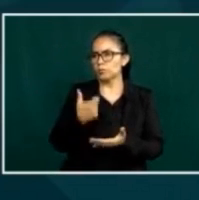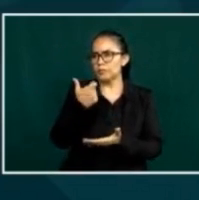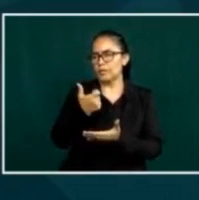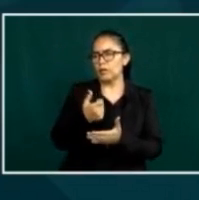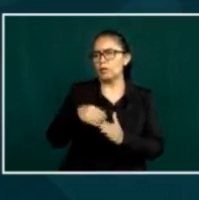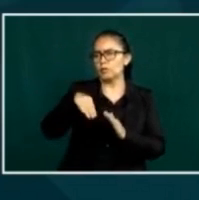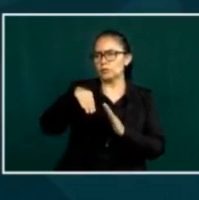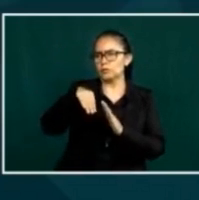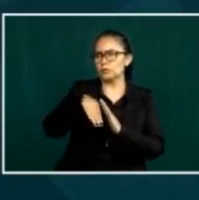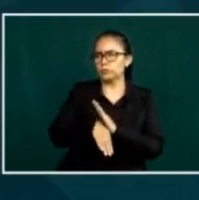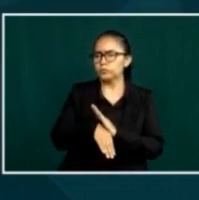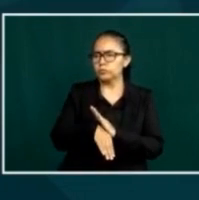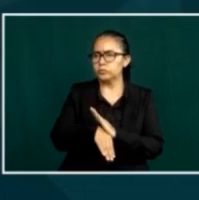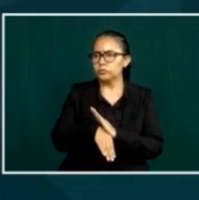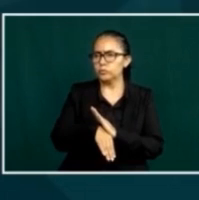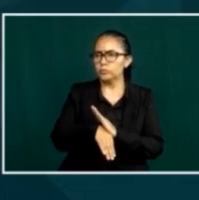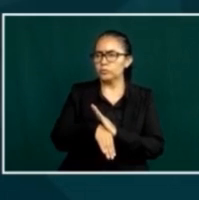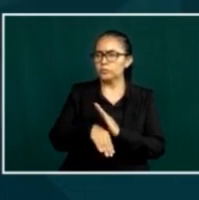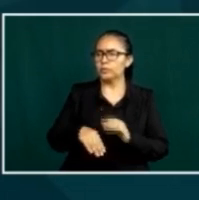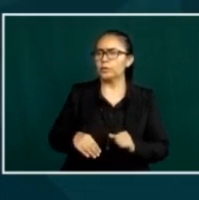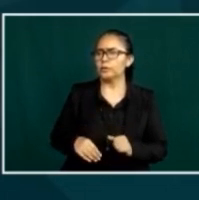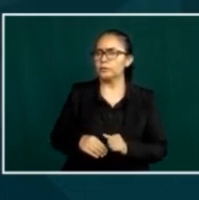dropped